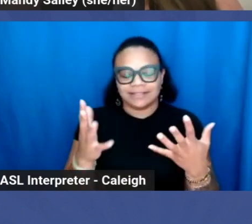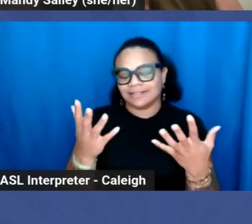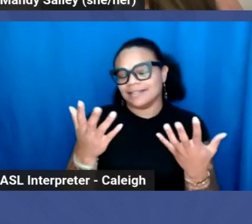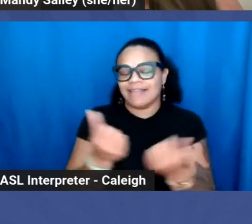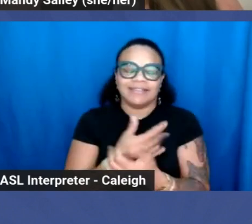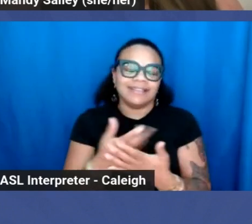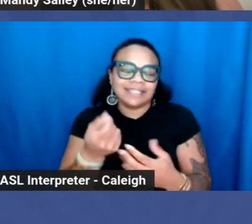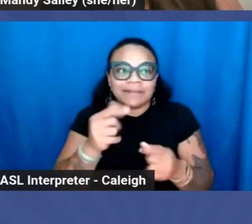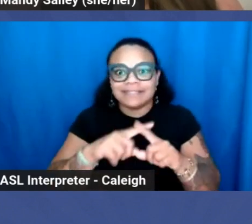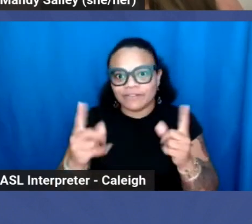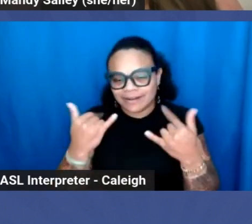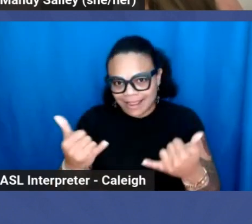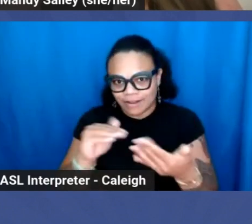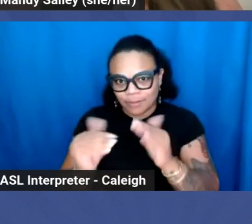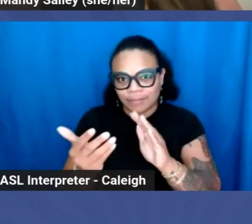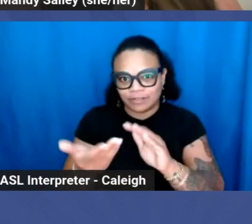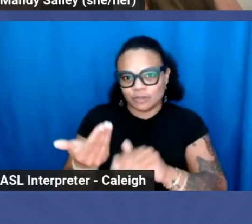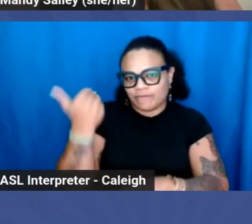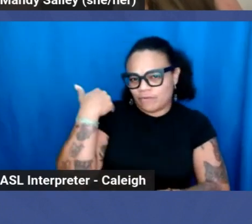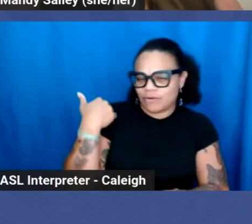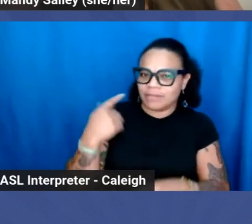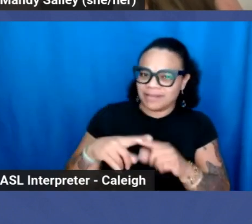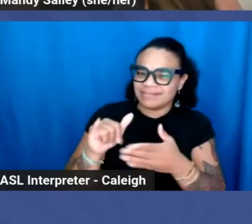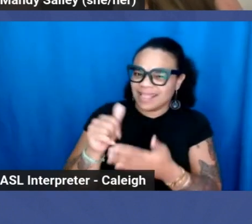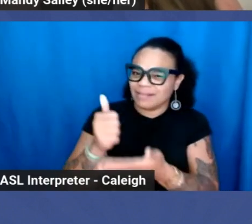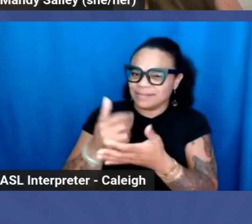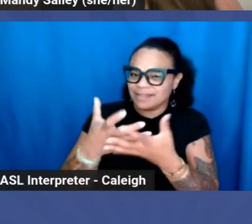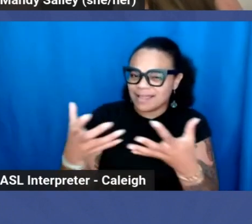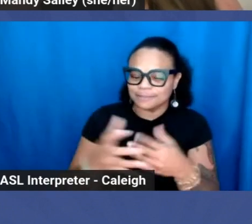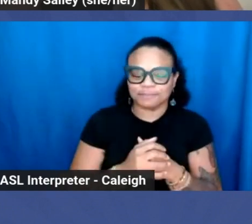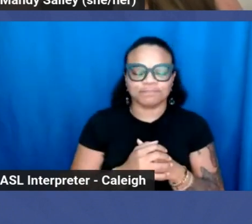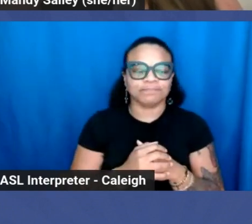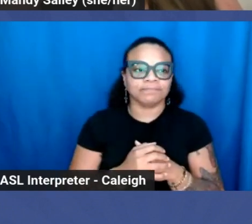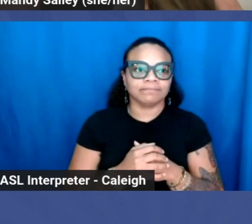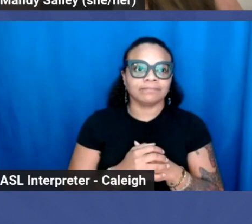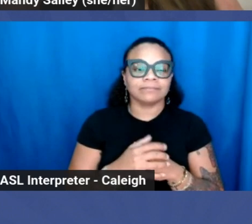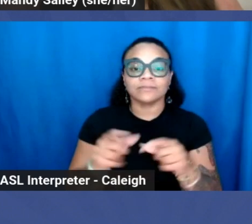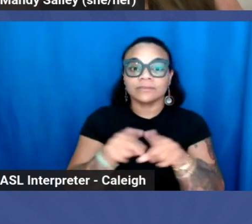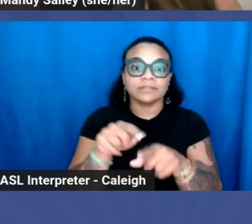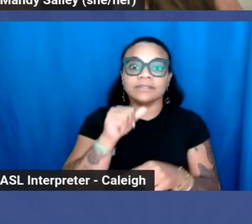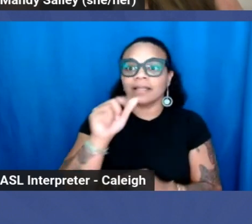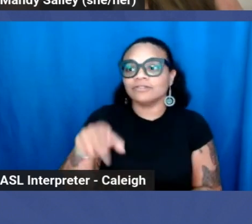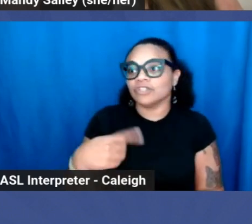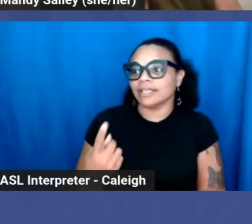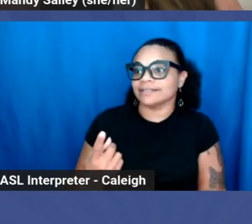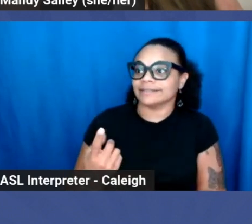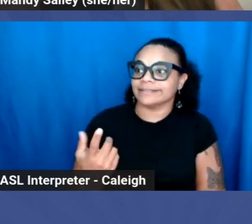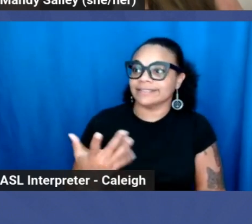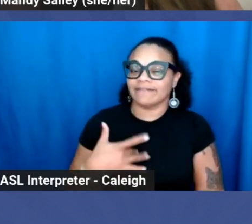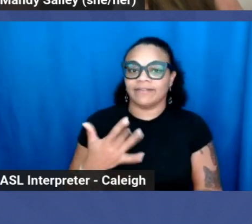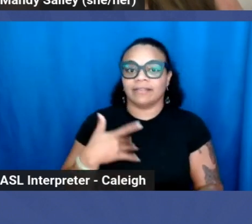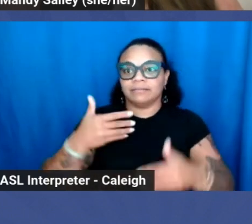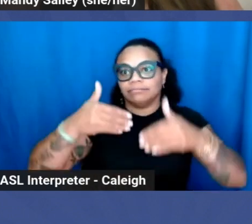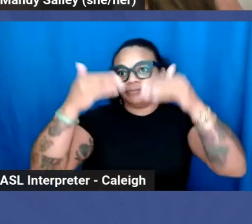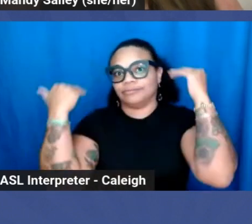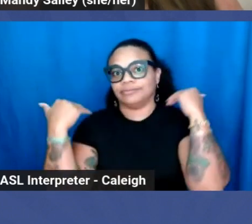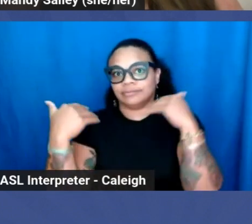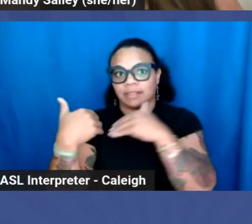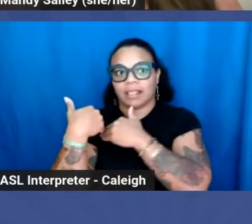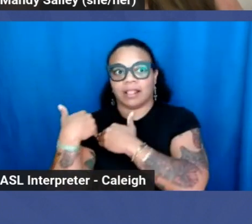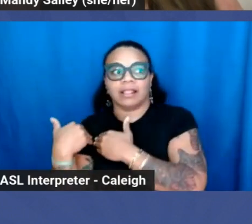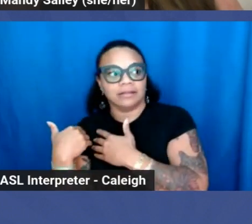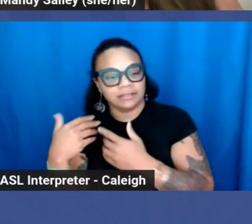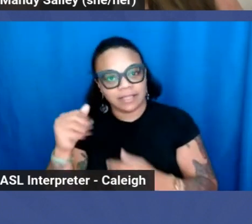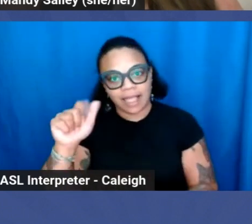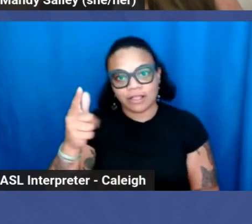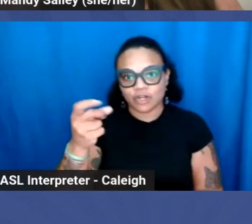be, helps a lot. And also just like not being, bogged down by the algorithm. Sometimes